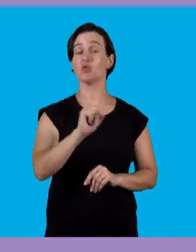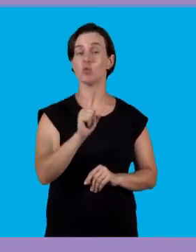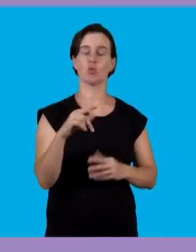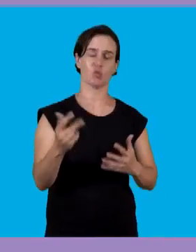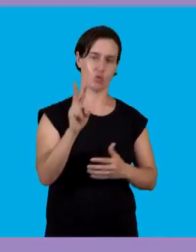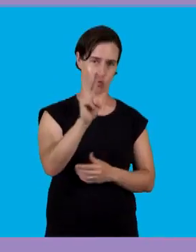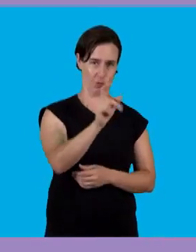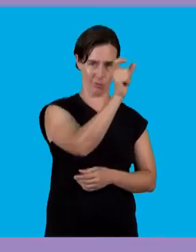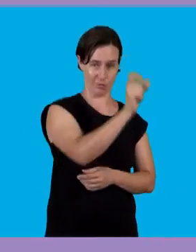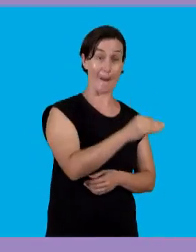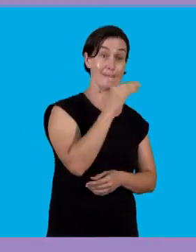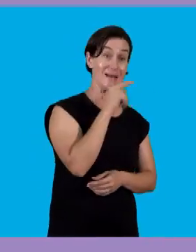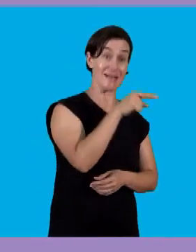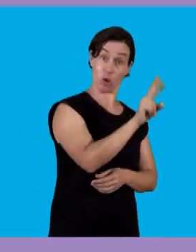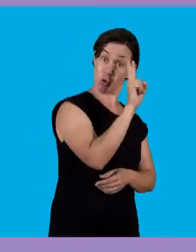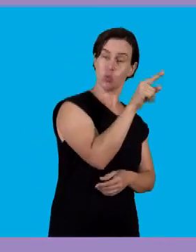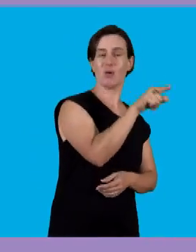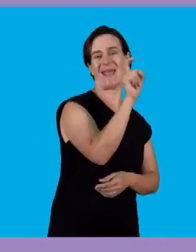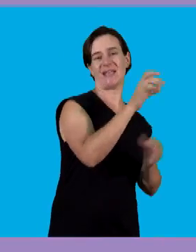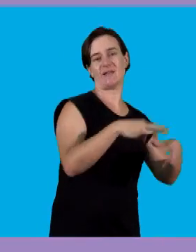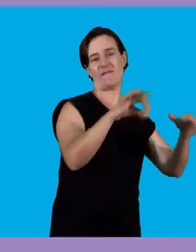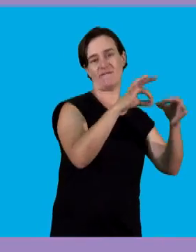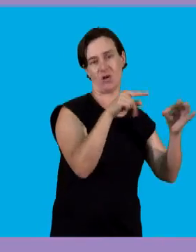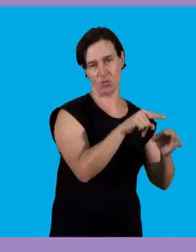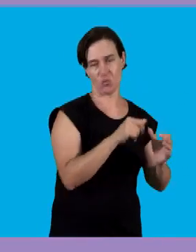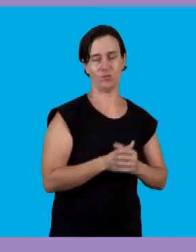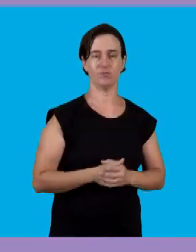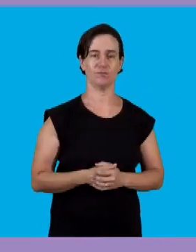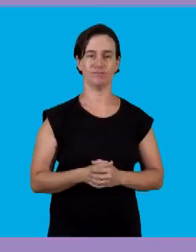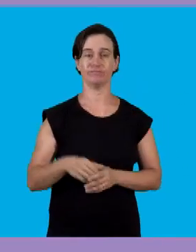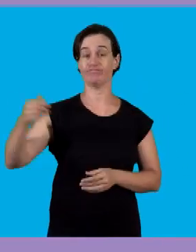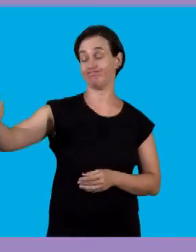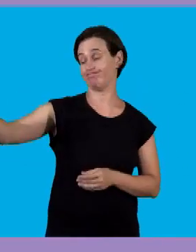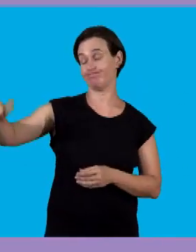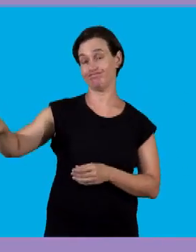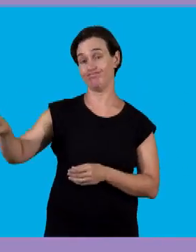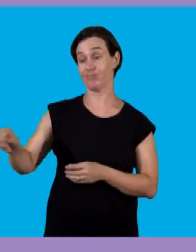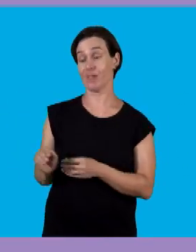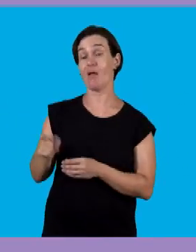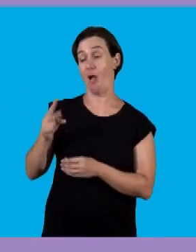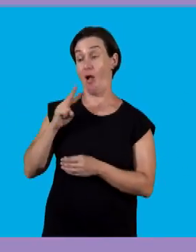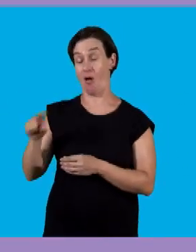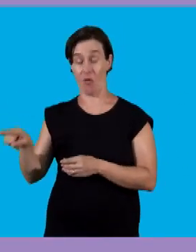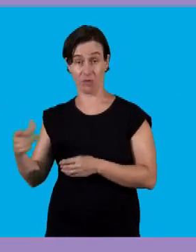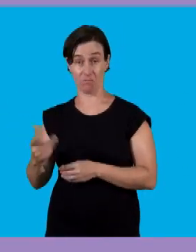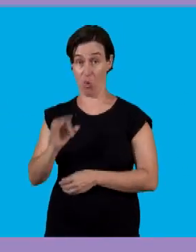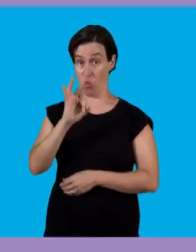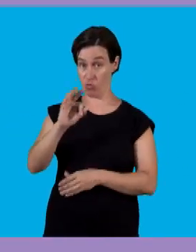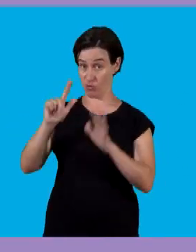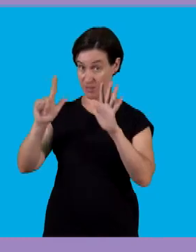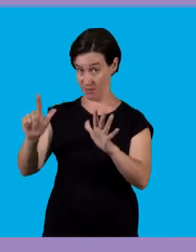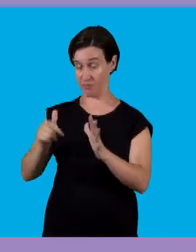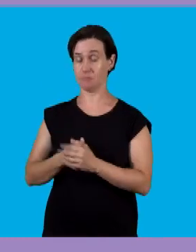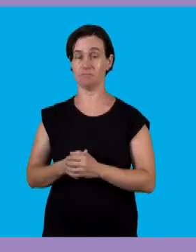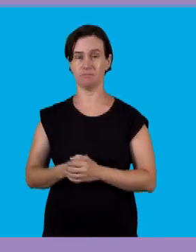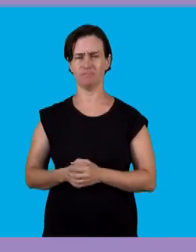2. So that 2 was our input value. Let's move over to the second output value. We have been given a